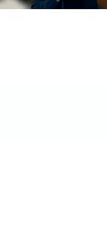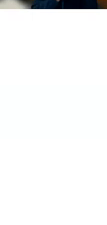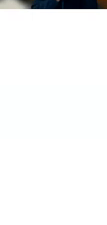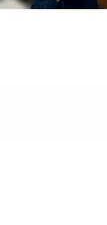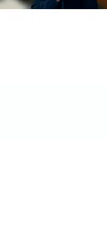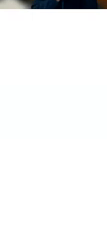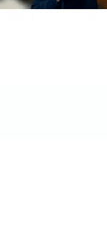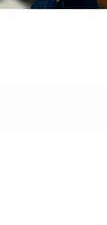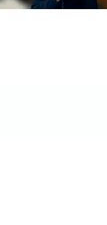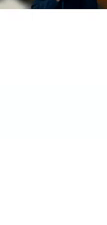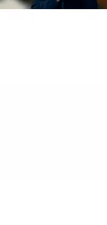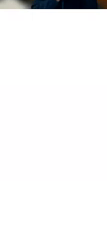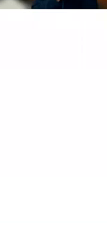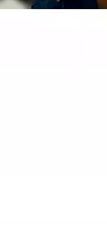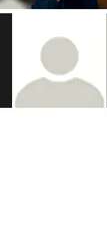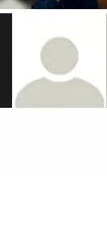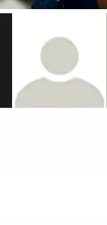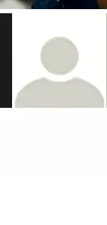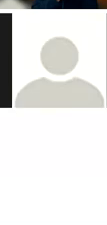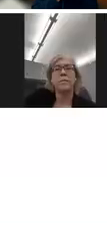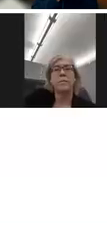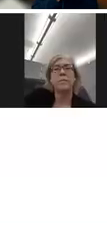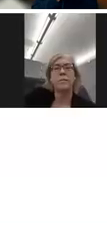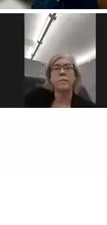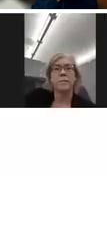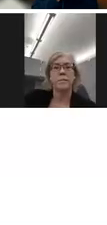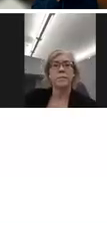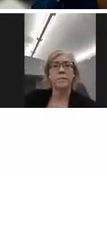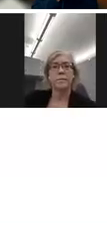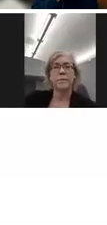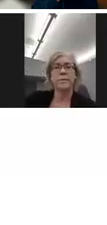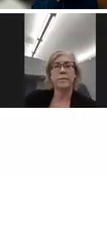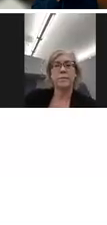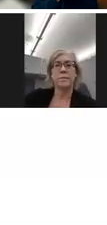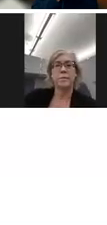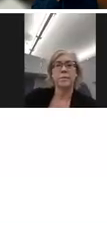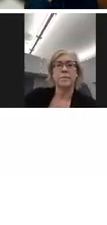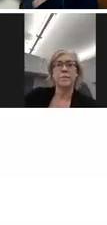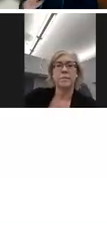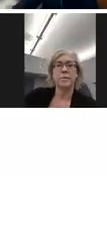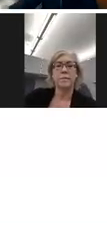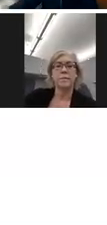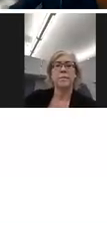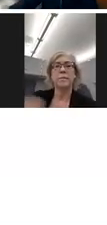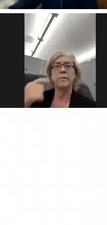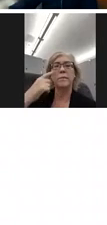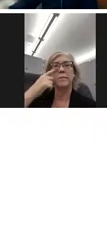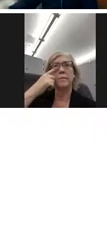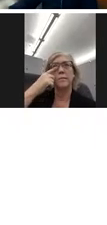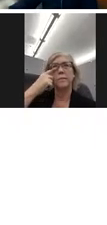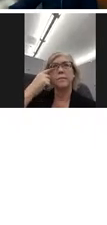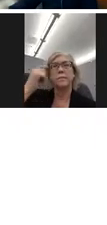get the candidates aware of the job opportunities that we have available. We also do customized recruitment events